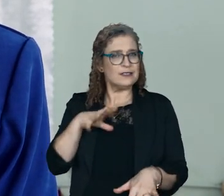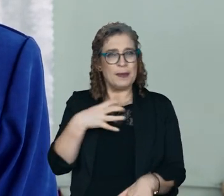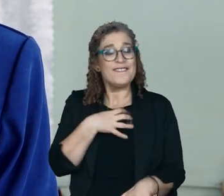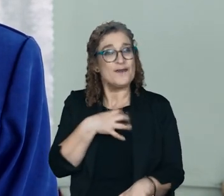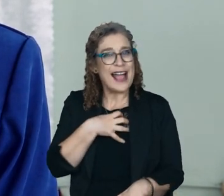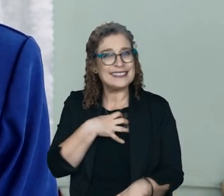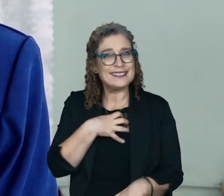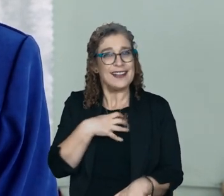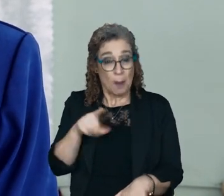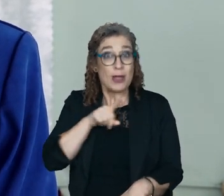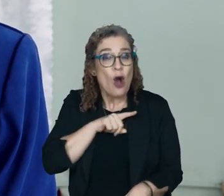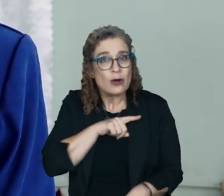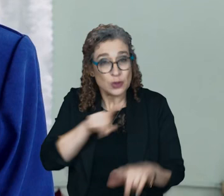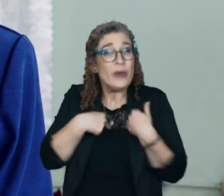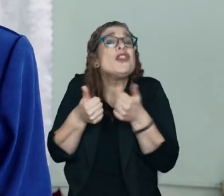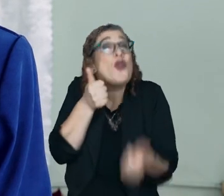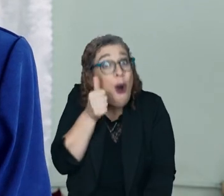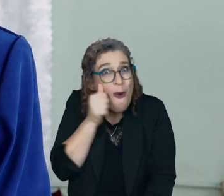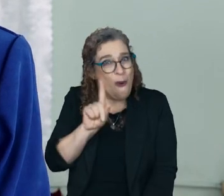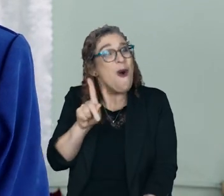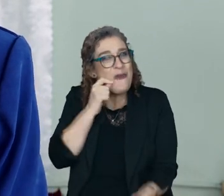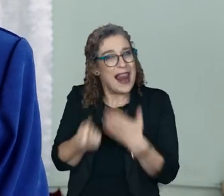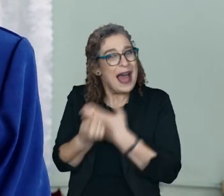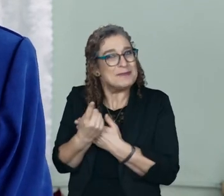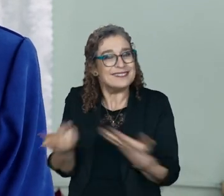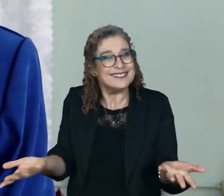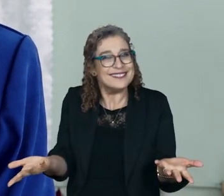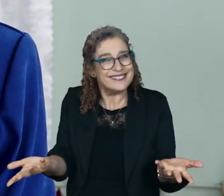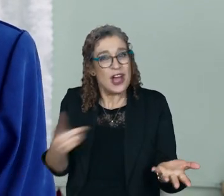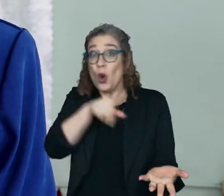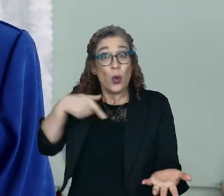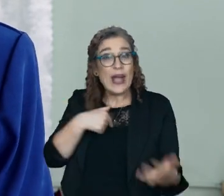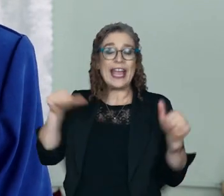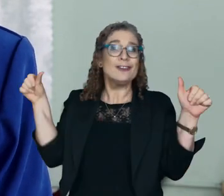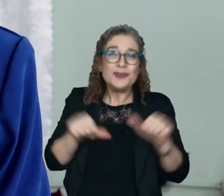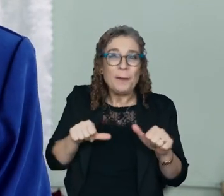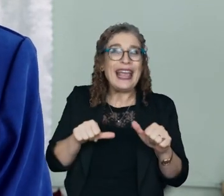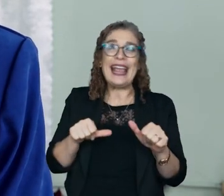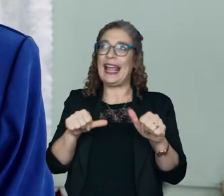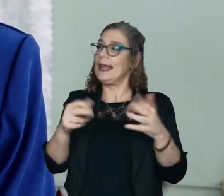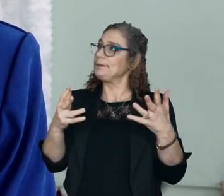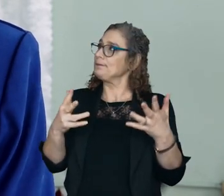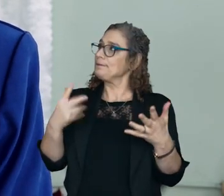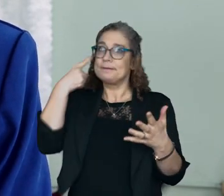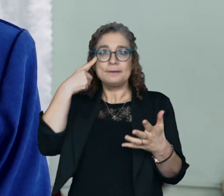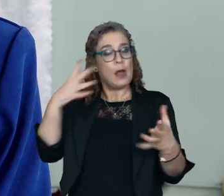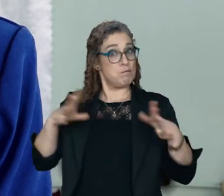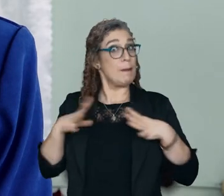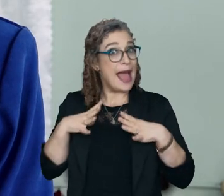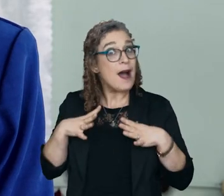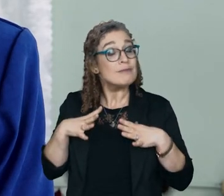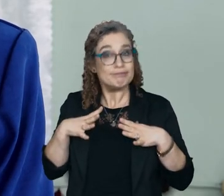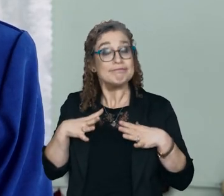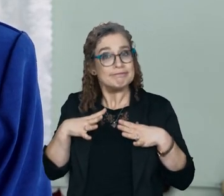happen. So we should be in a state of preparedness, living